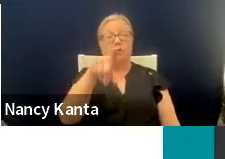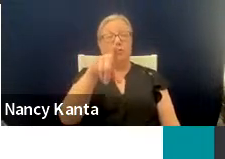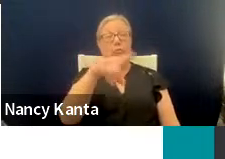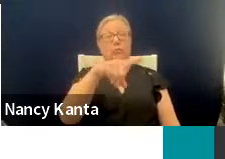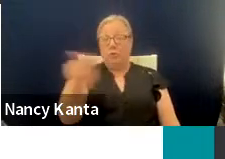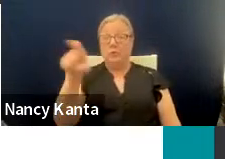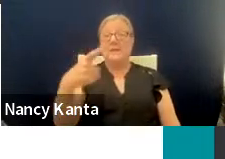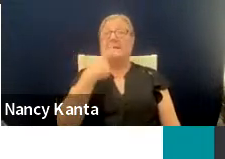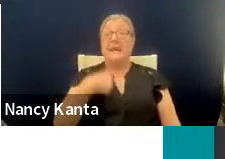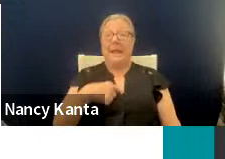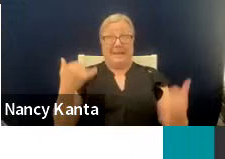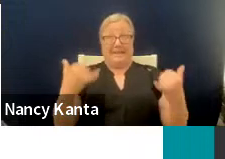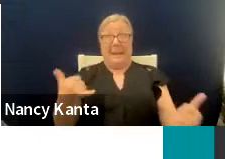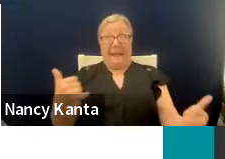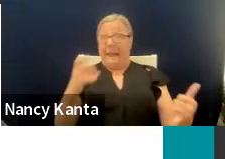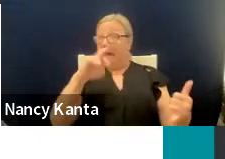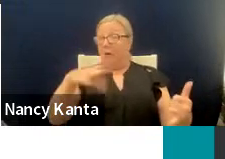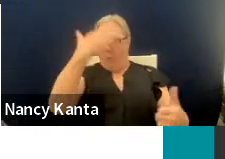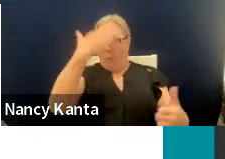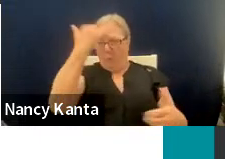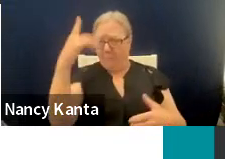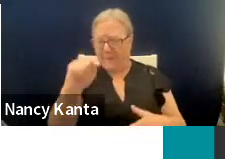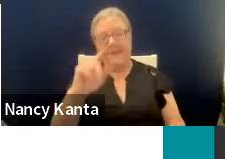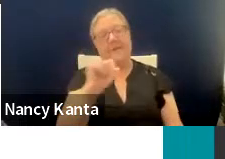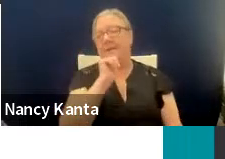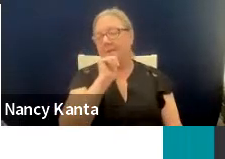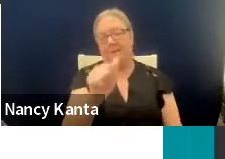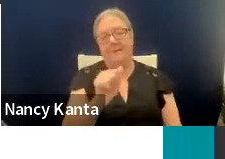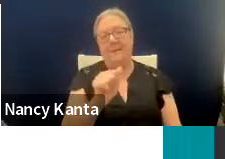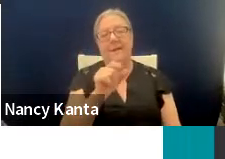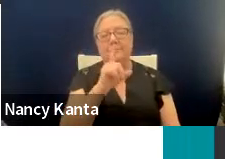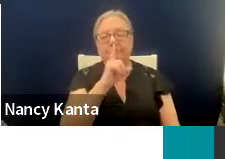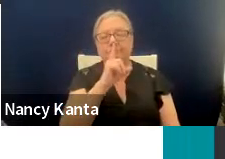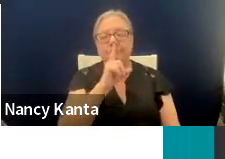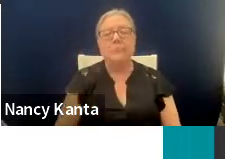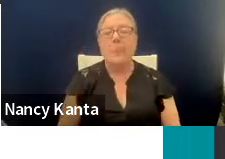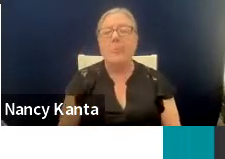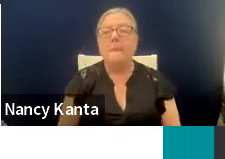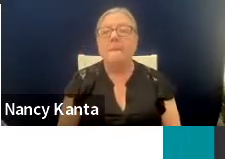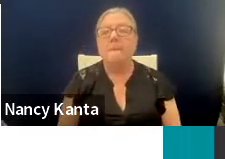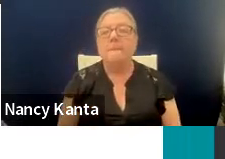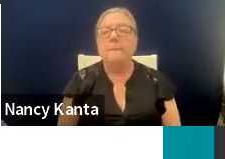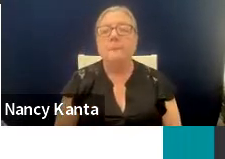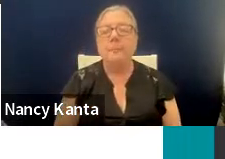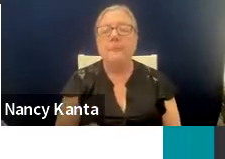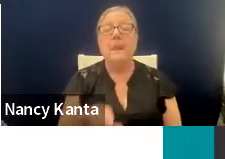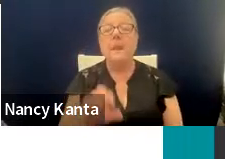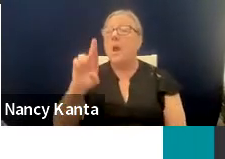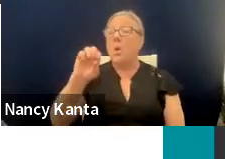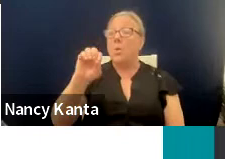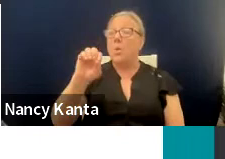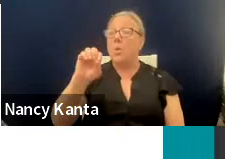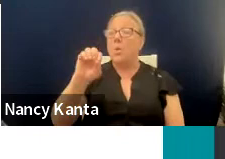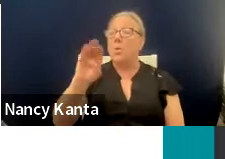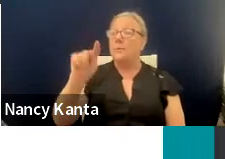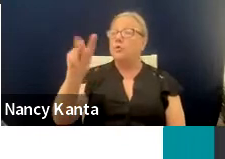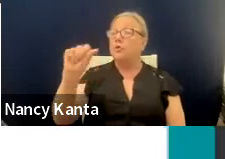Anyway, back to you, Dr. Hunt. Hey, Brent, do we have anyone for public comment?